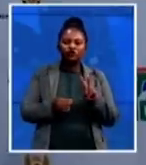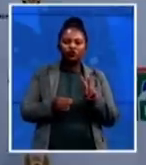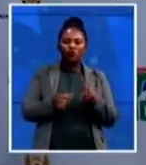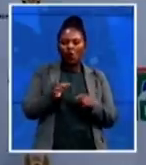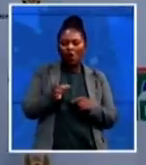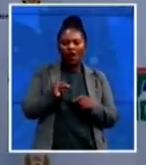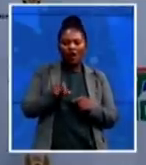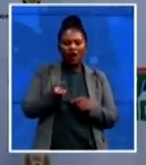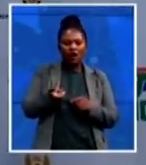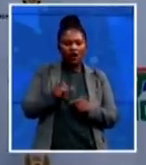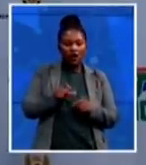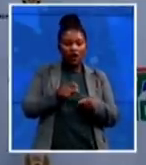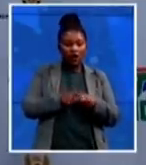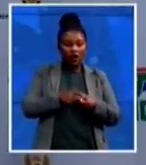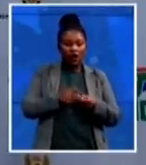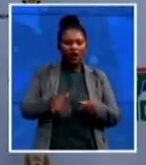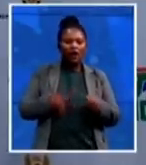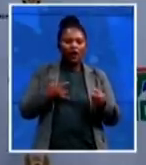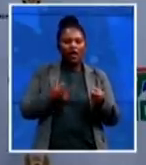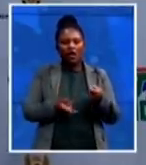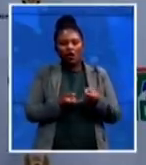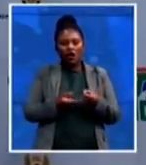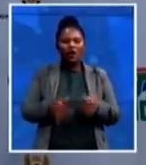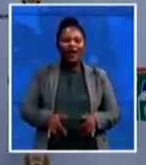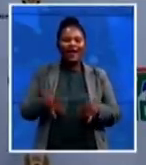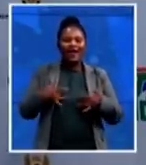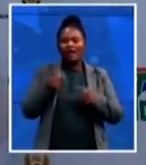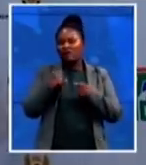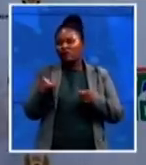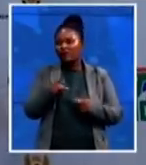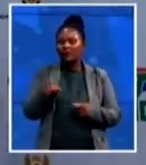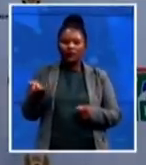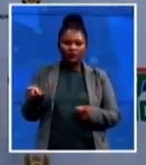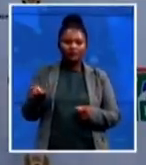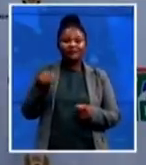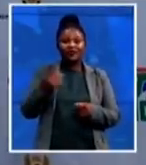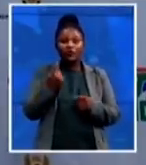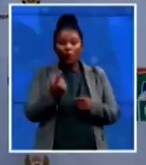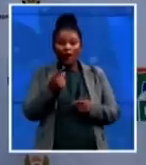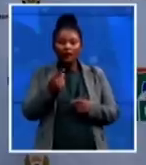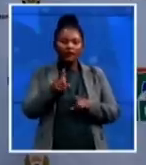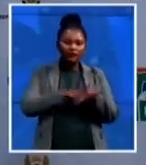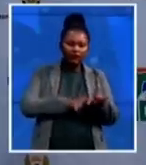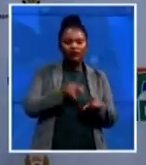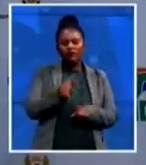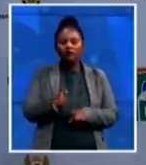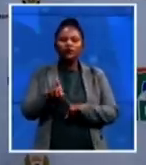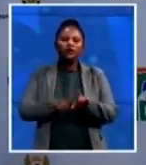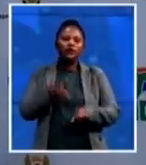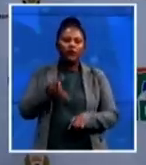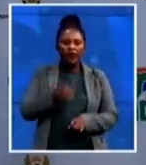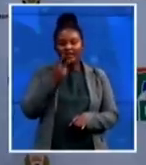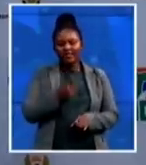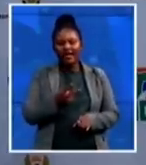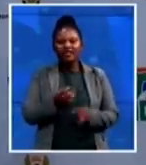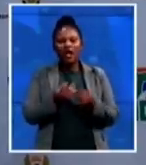When one of them collapses, the life collapses. Whether it's the one of the livelihoods or whether it's the lives, you always at